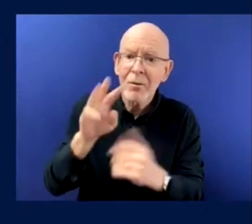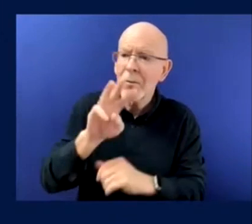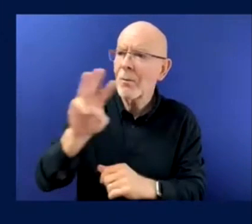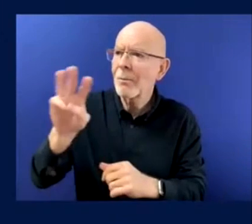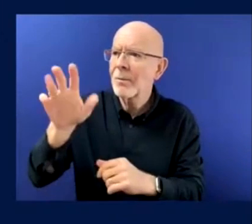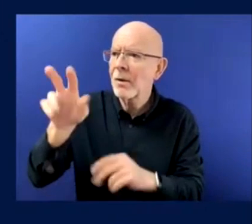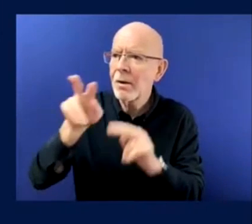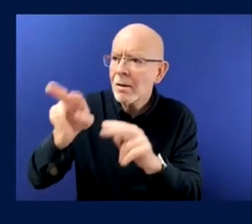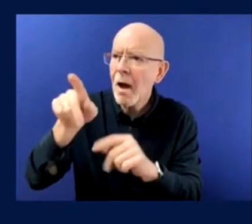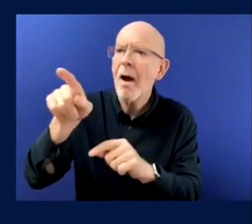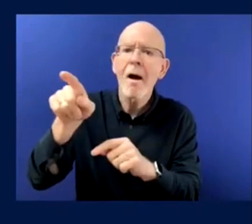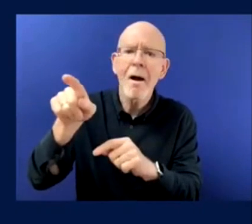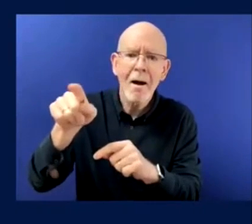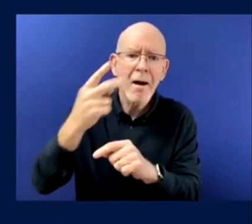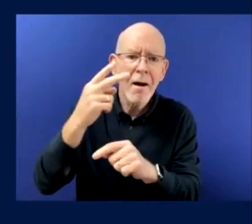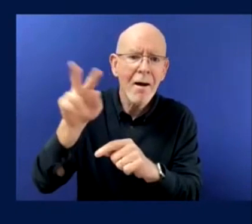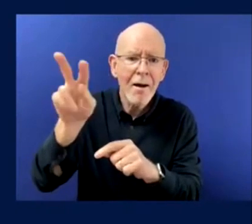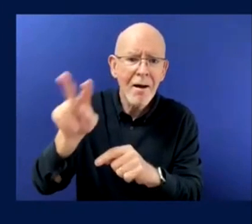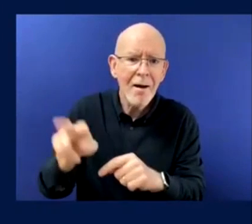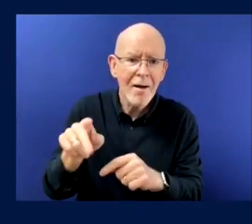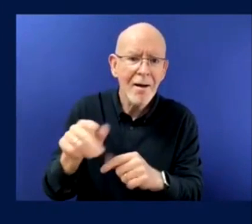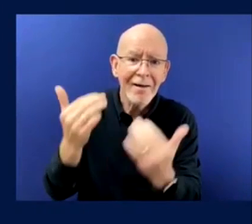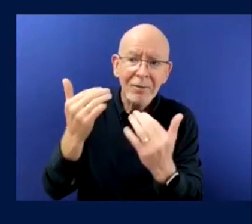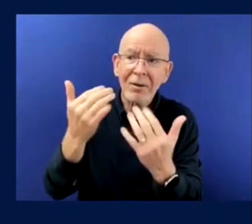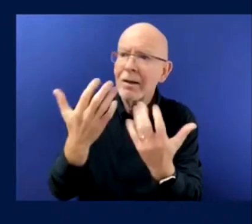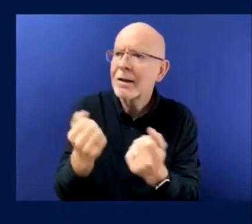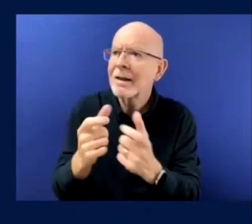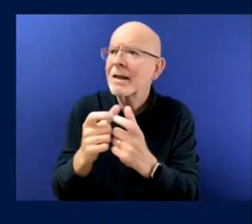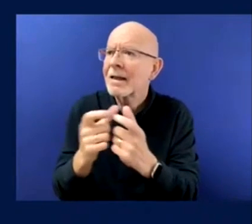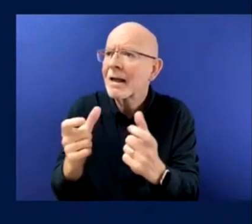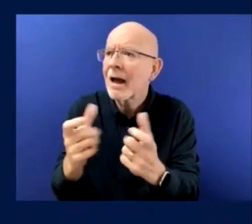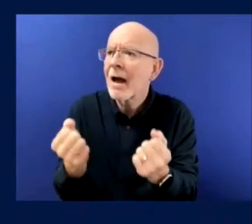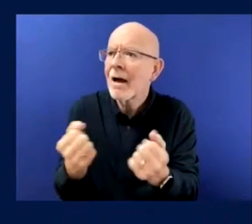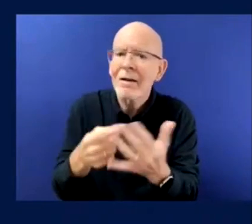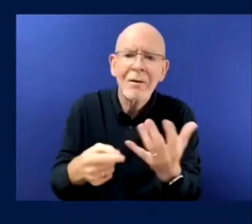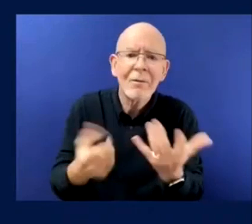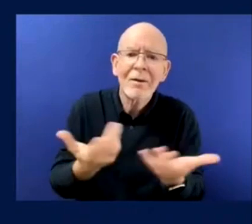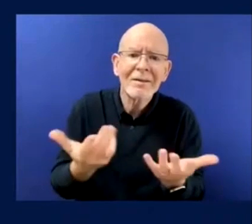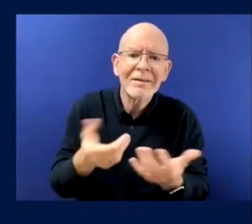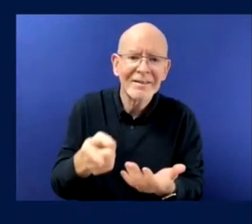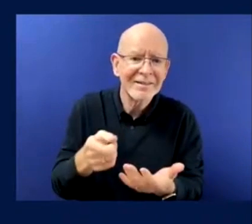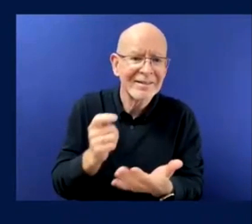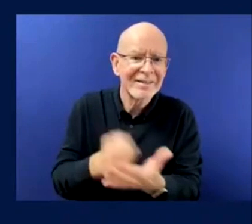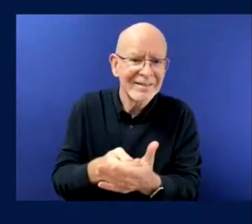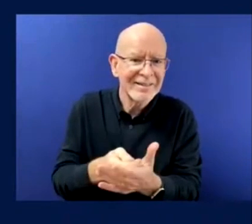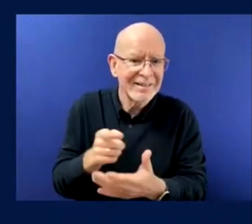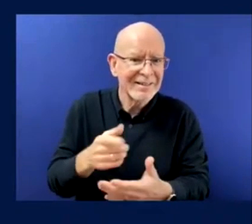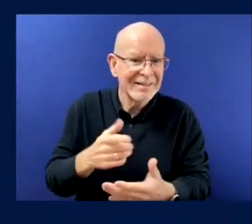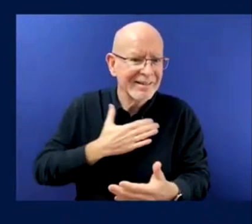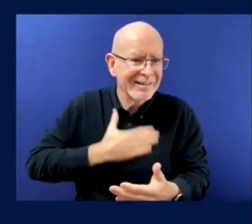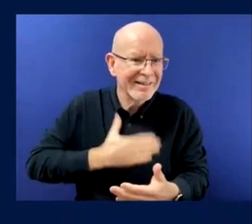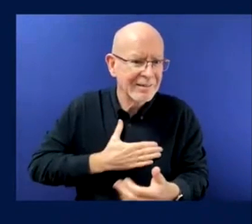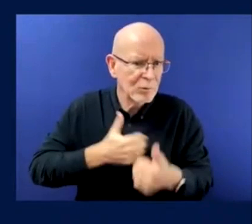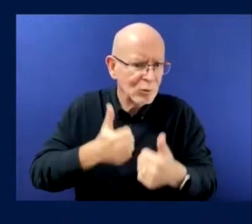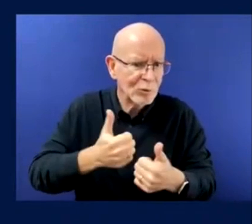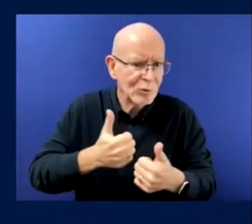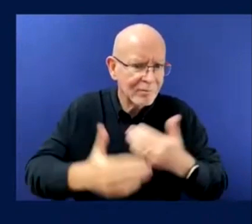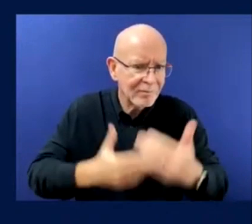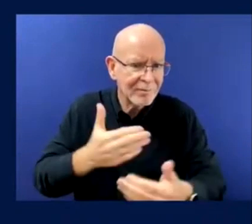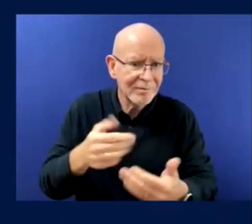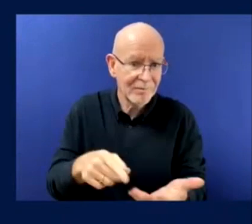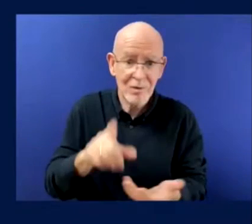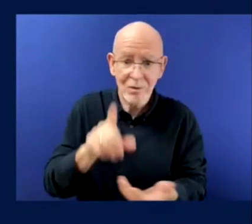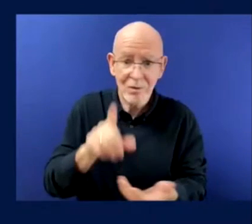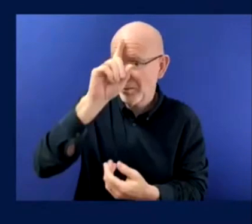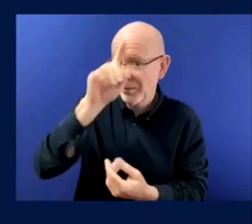website where easy to read advanced information can be accessed about clubs in quite a few